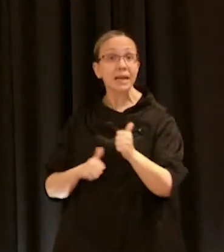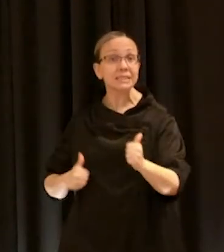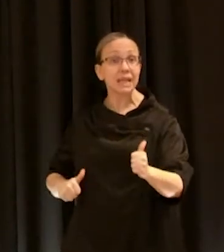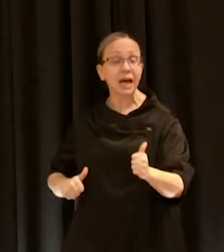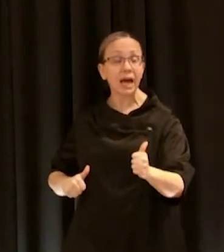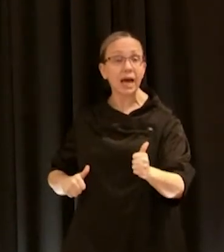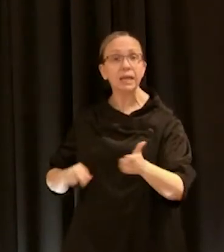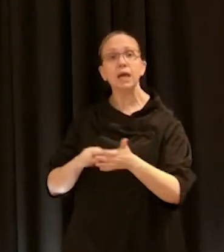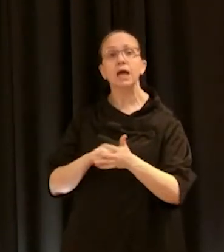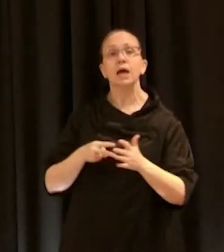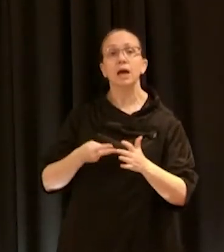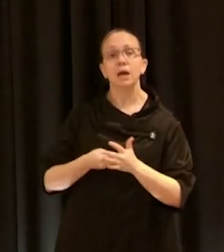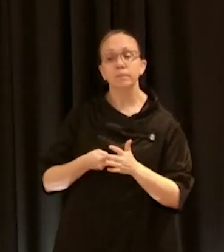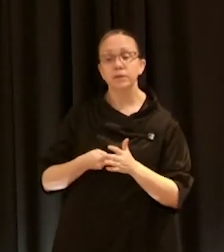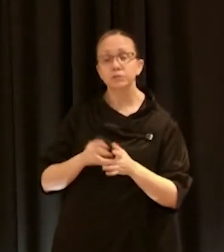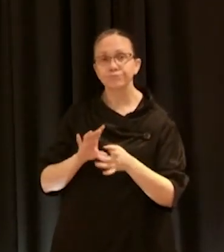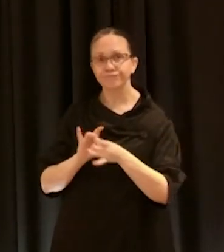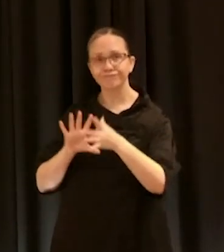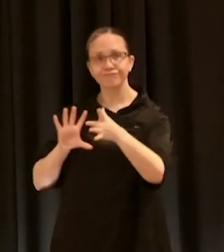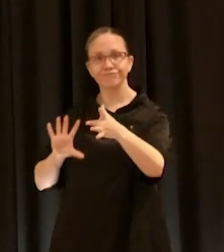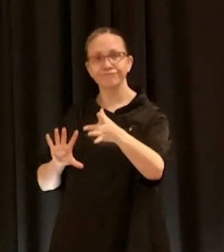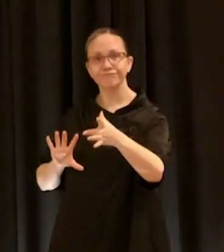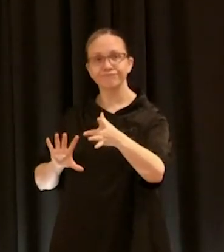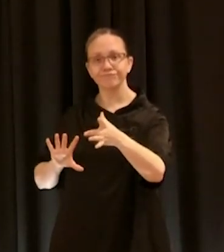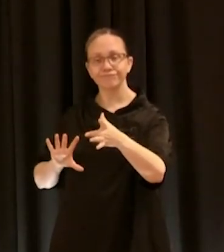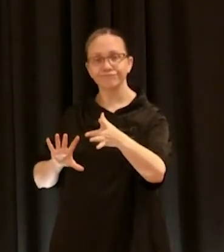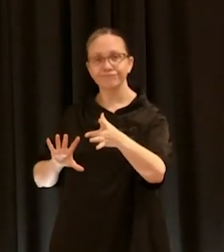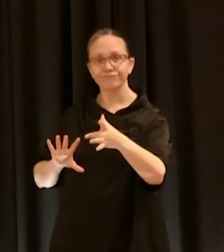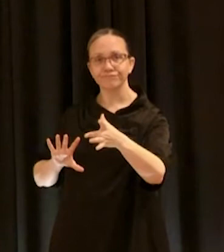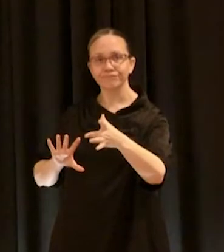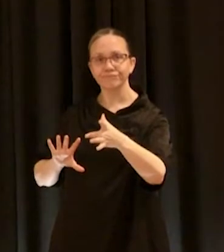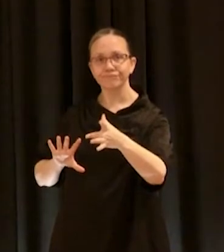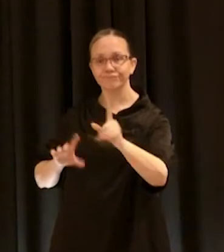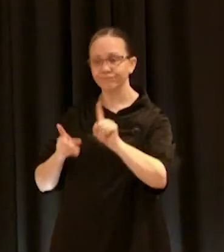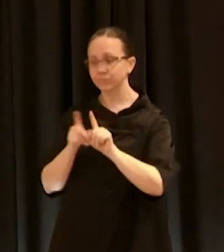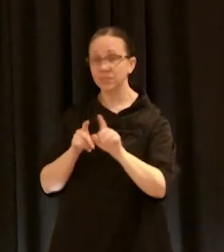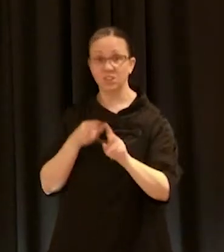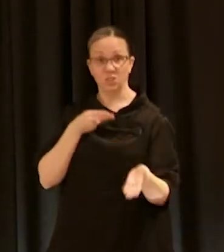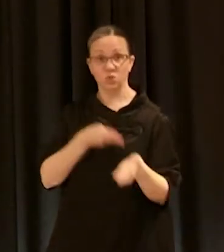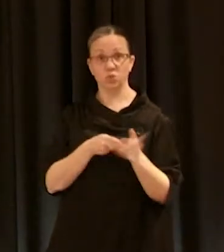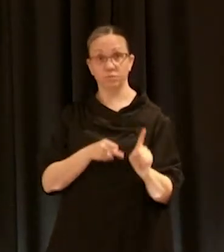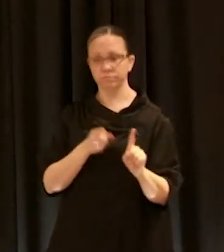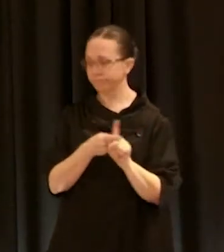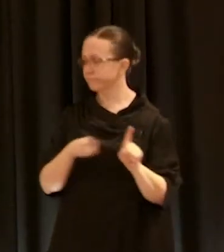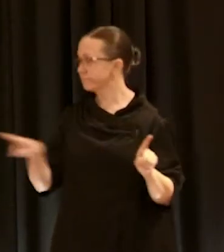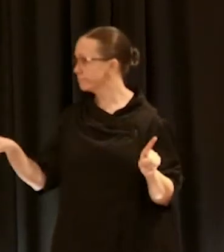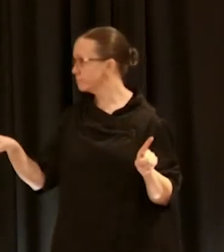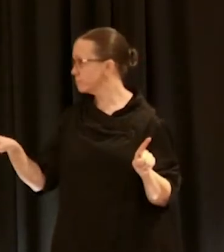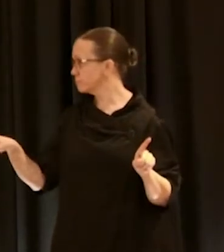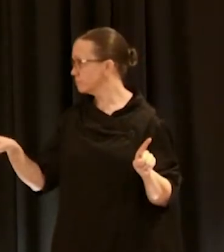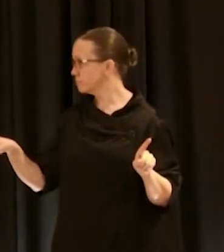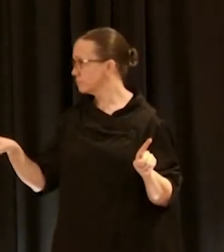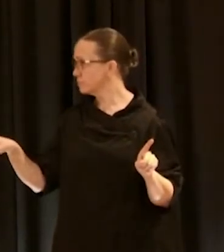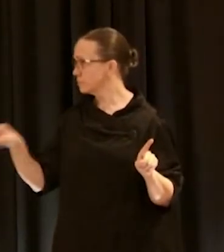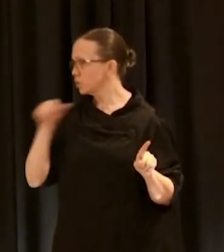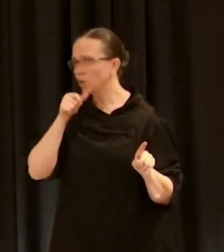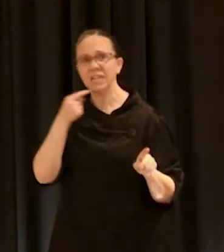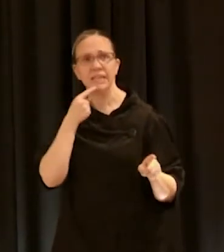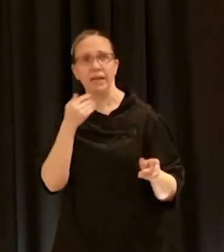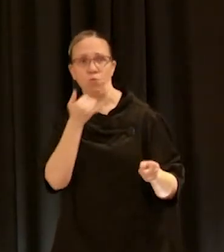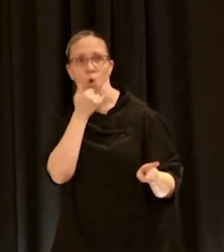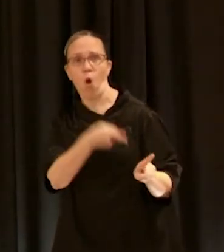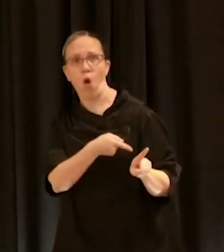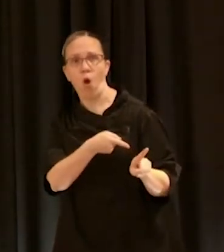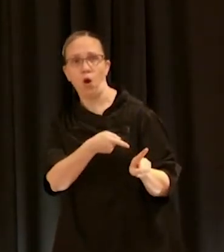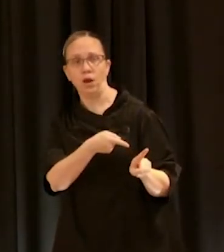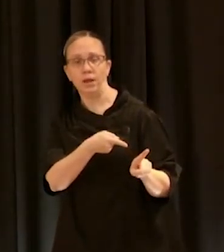backslide, that just means you walk away. You turn from the truth. You're not denouncing the truth.